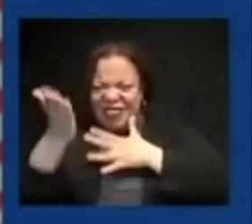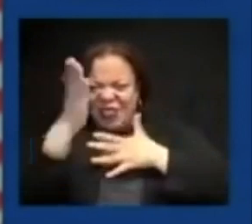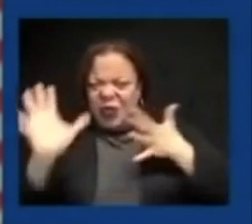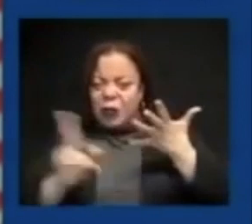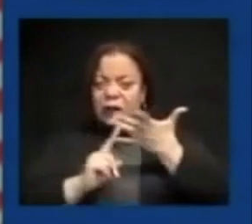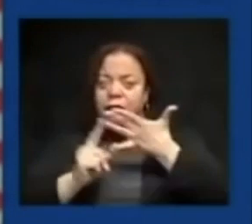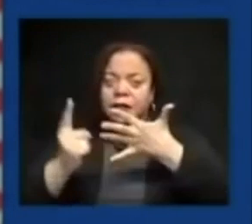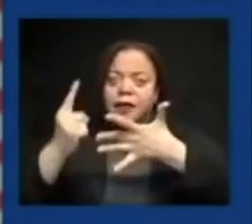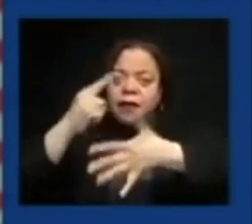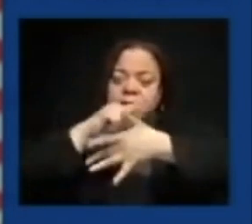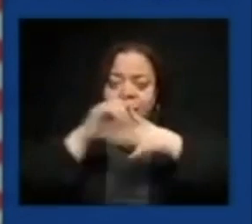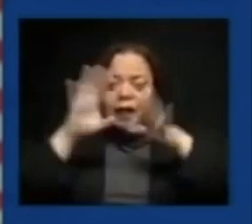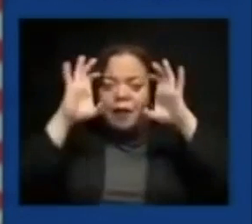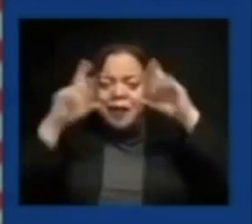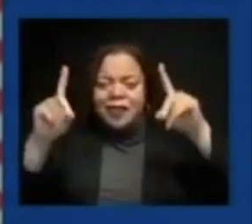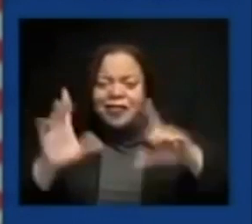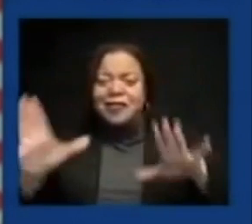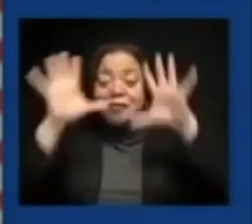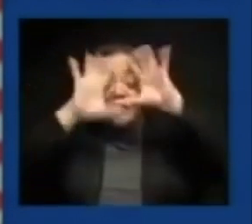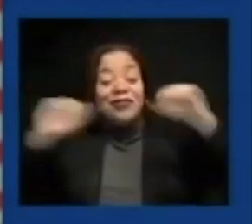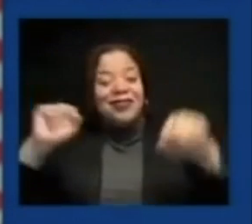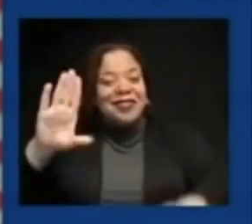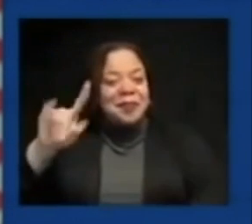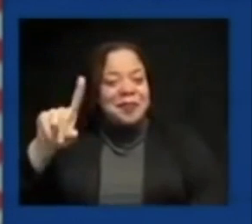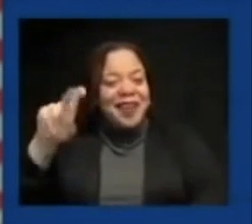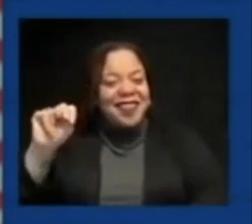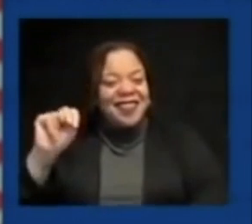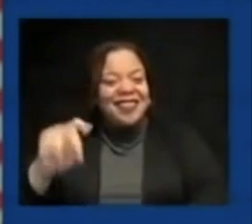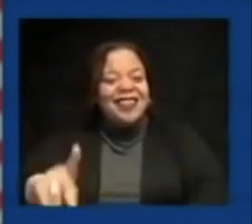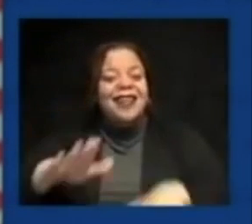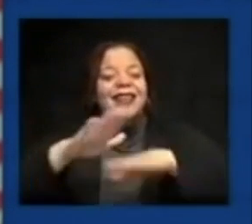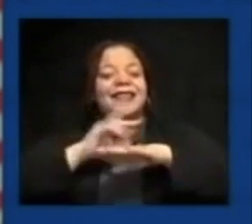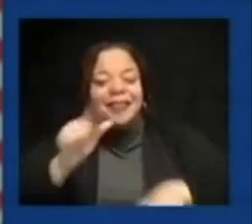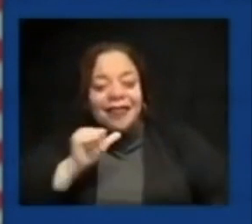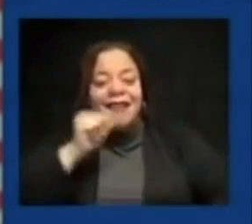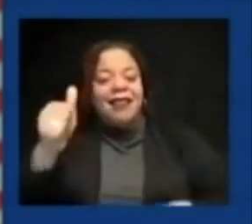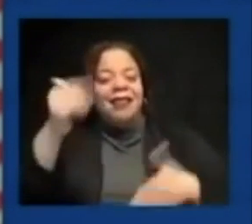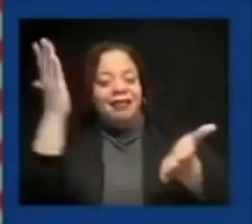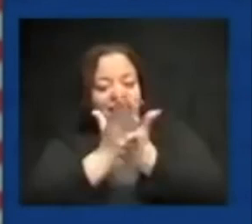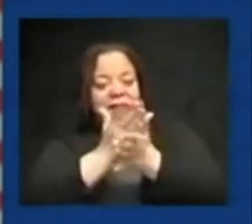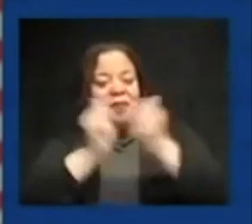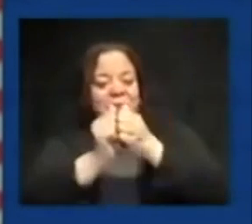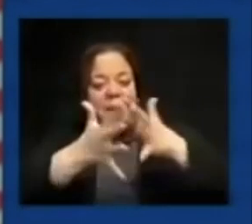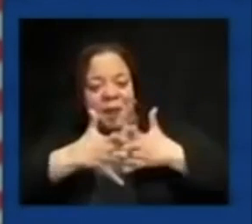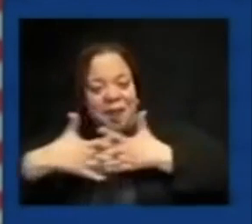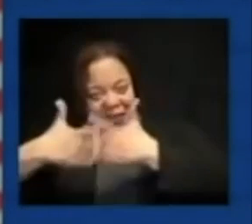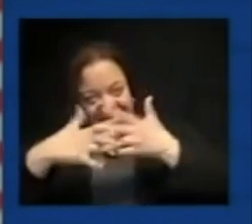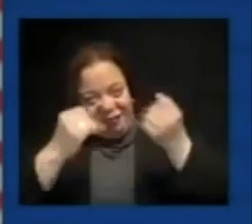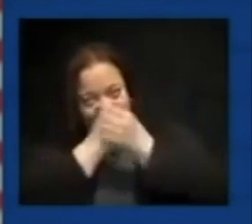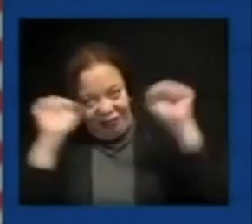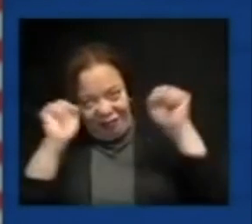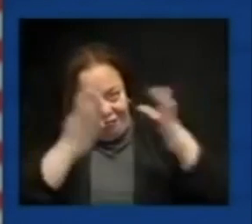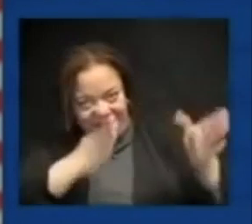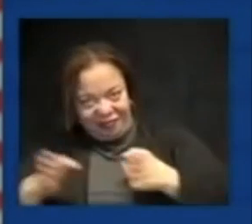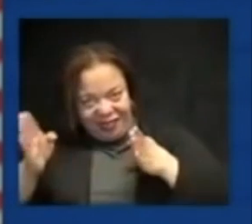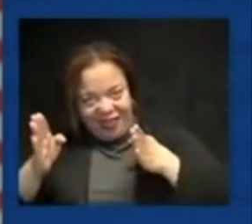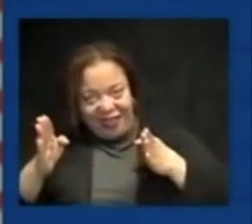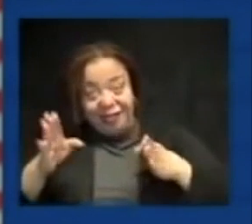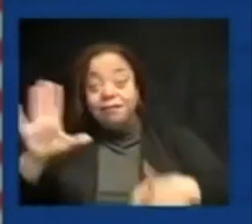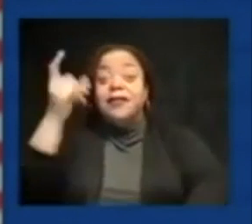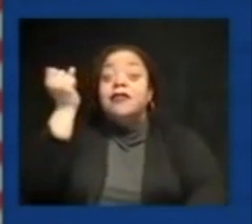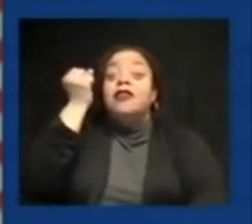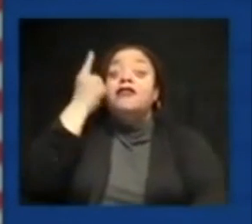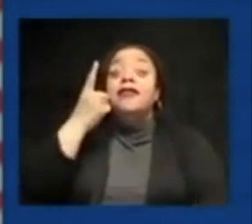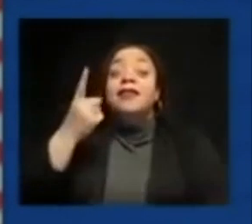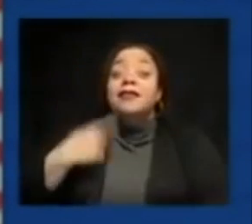education. But he didn't stop with the American Rescue Plan or the American Families Plan because he understands that our economy is